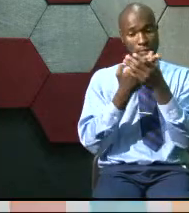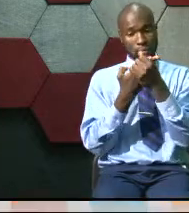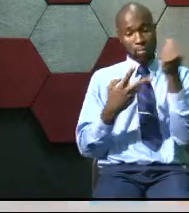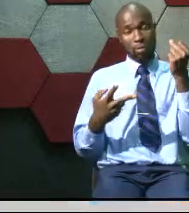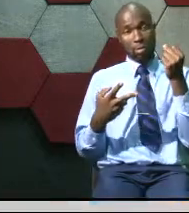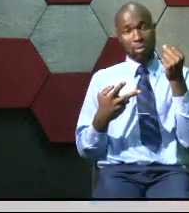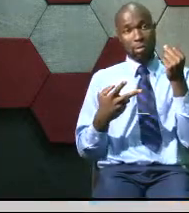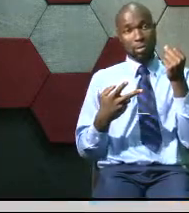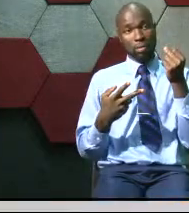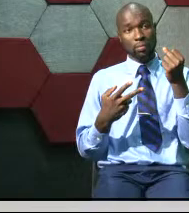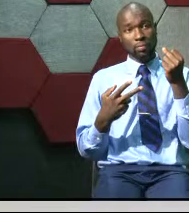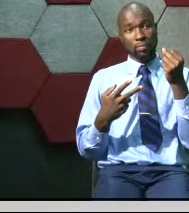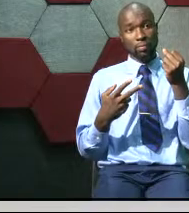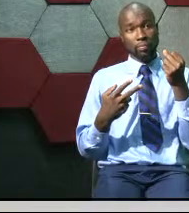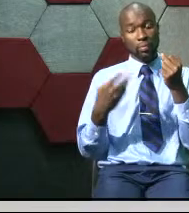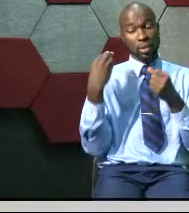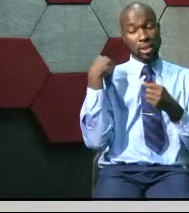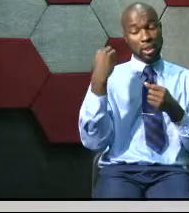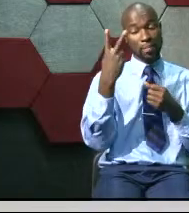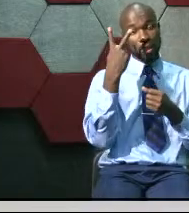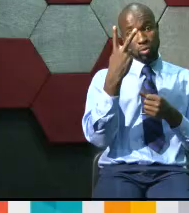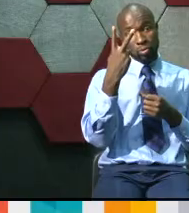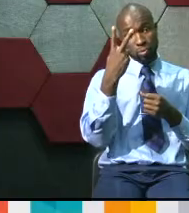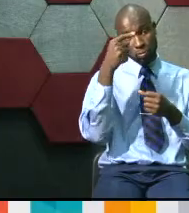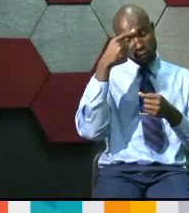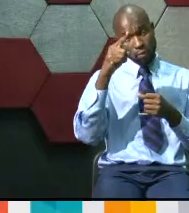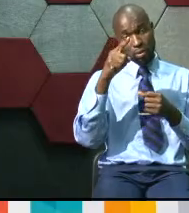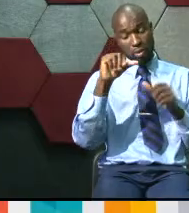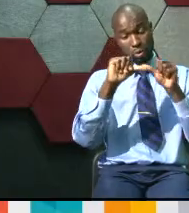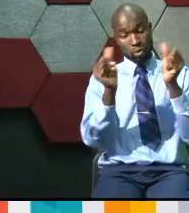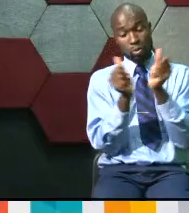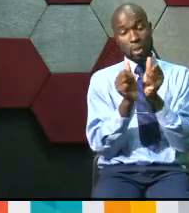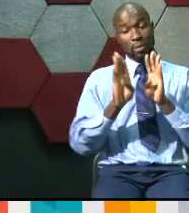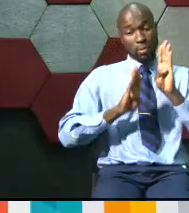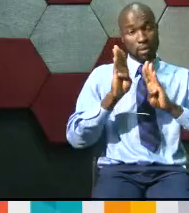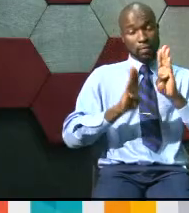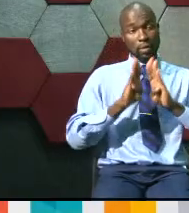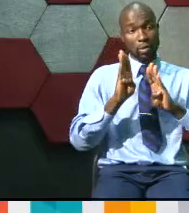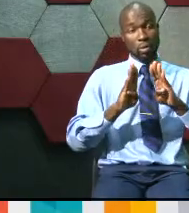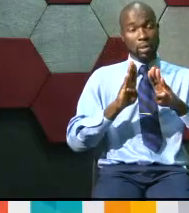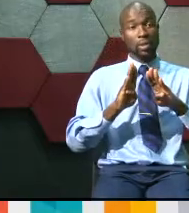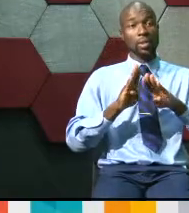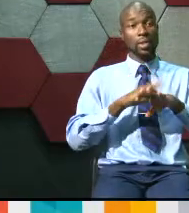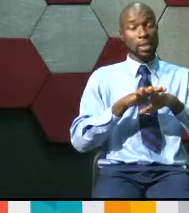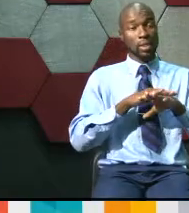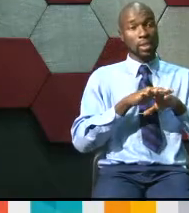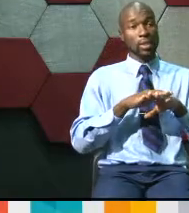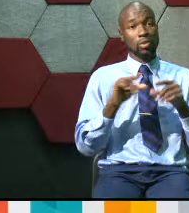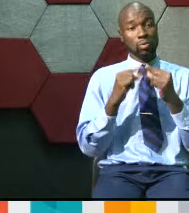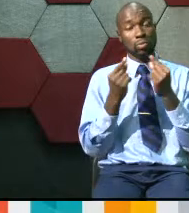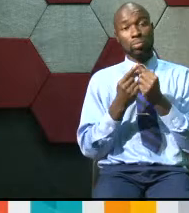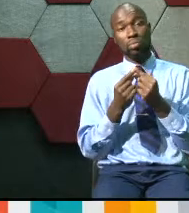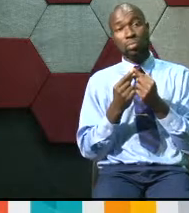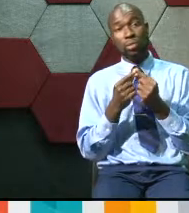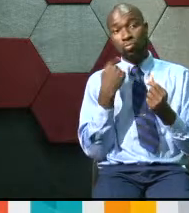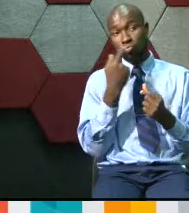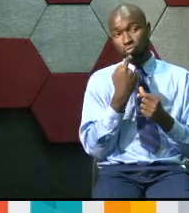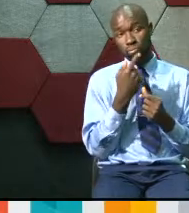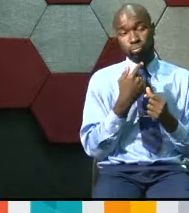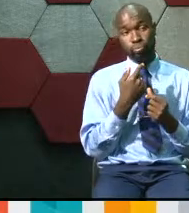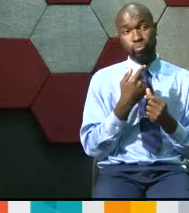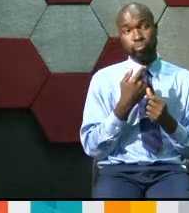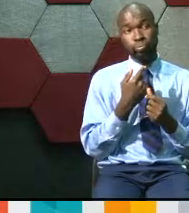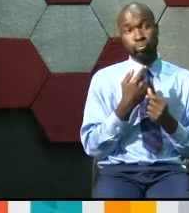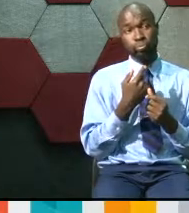The runners-up of the Social and Behavioral Sciences category are